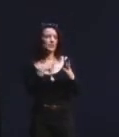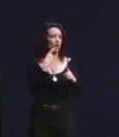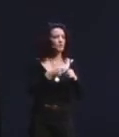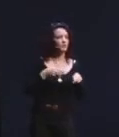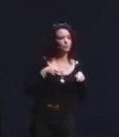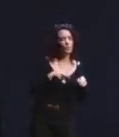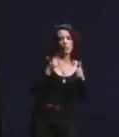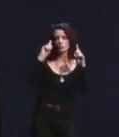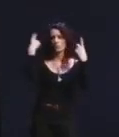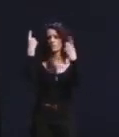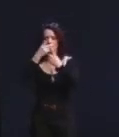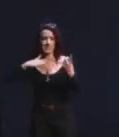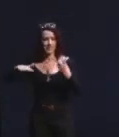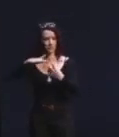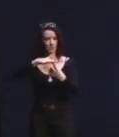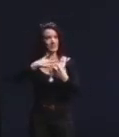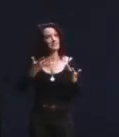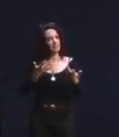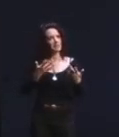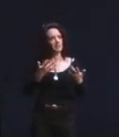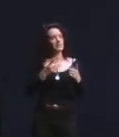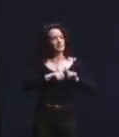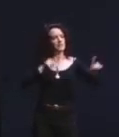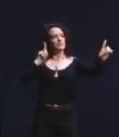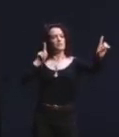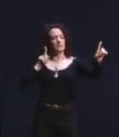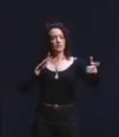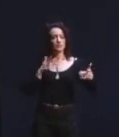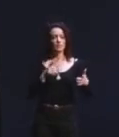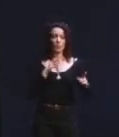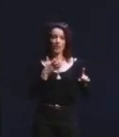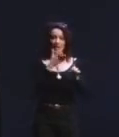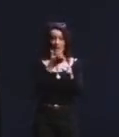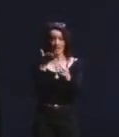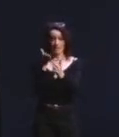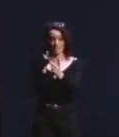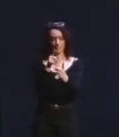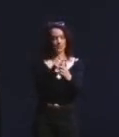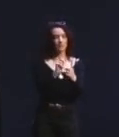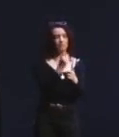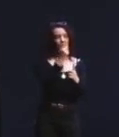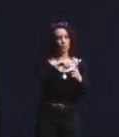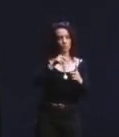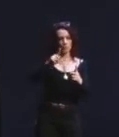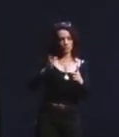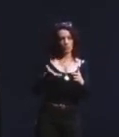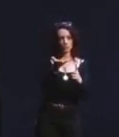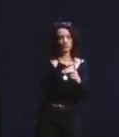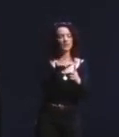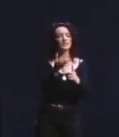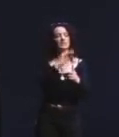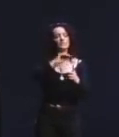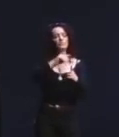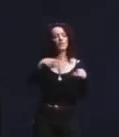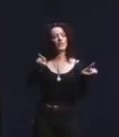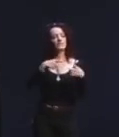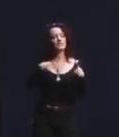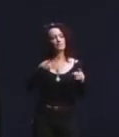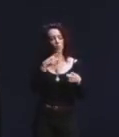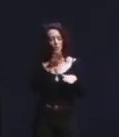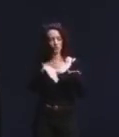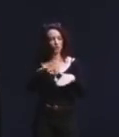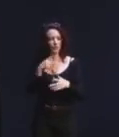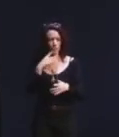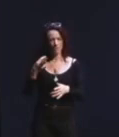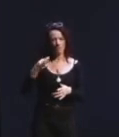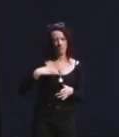District. And so we have two strategic aims. The first is to provide music lessons to children from low-income families